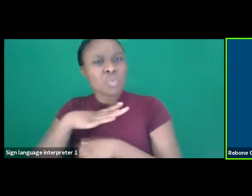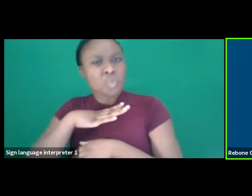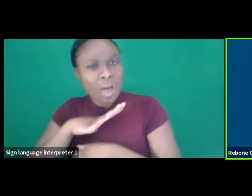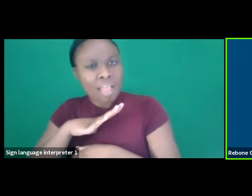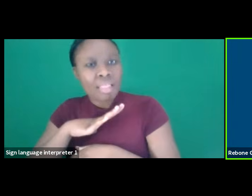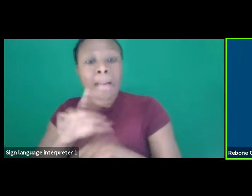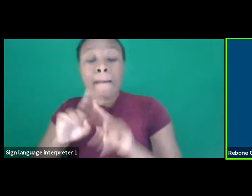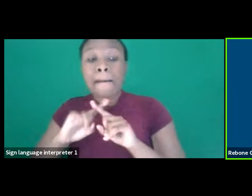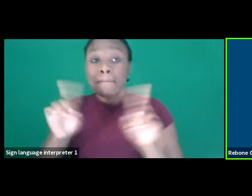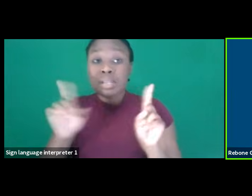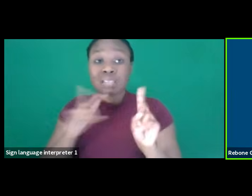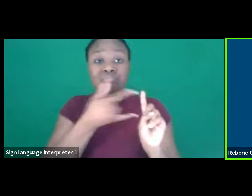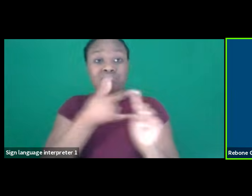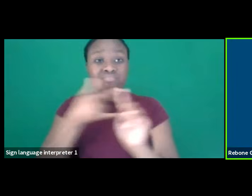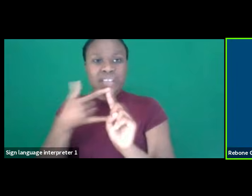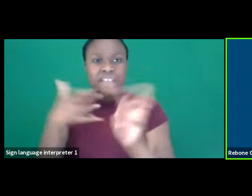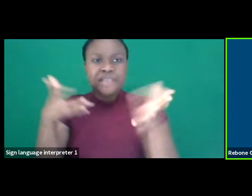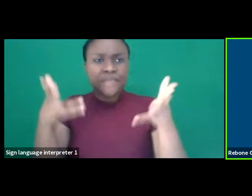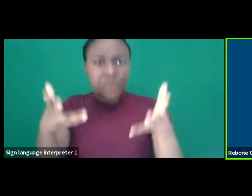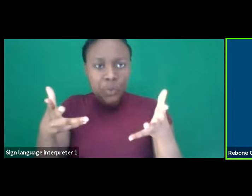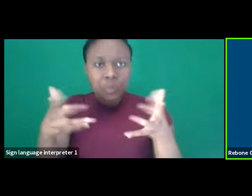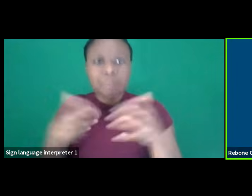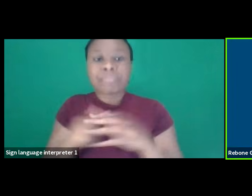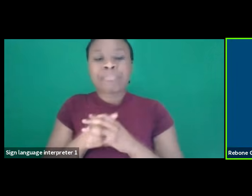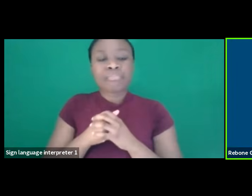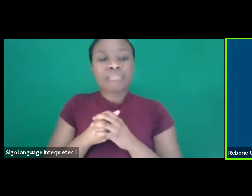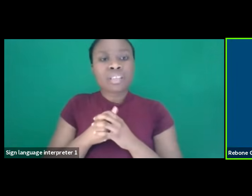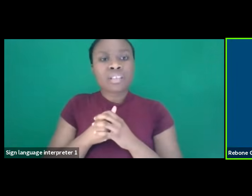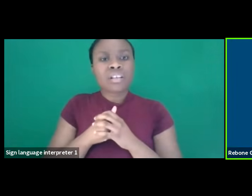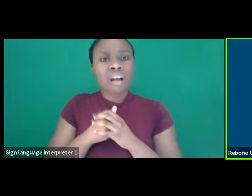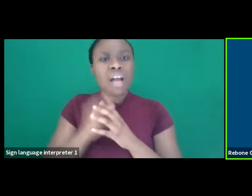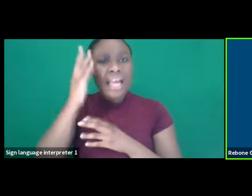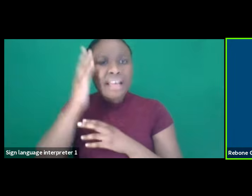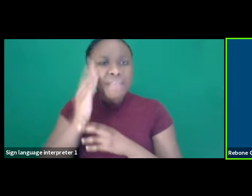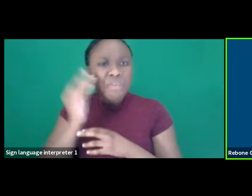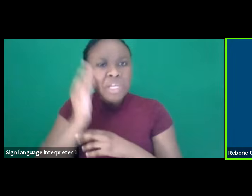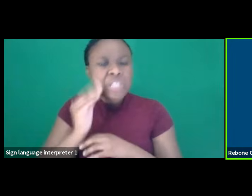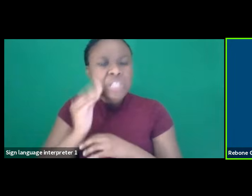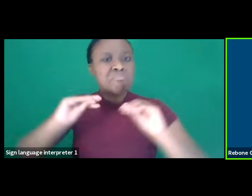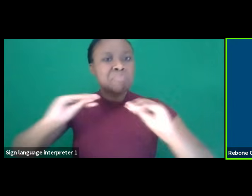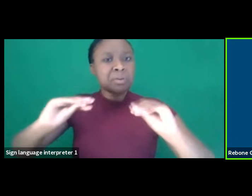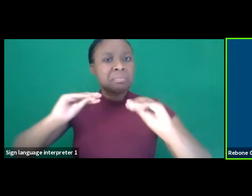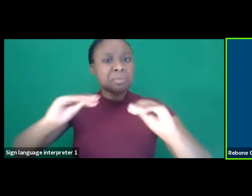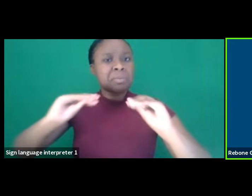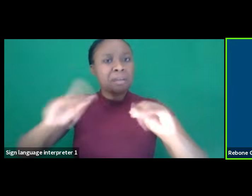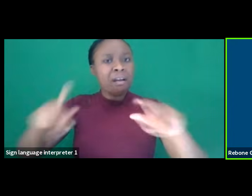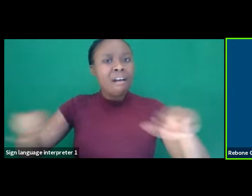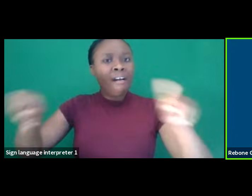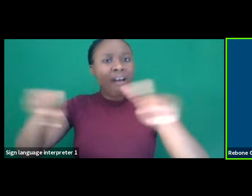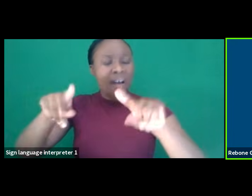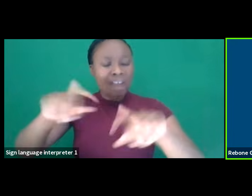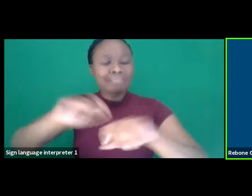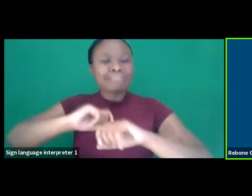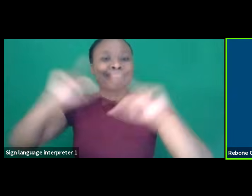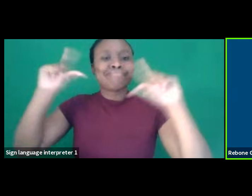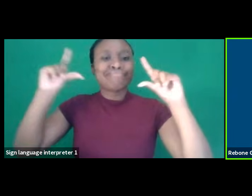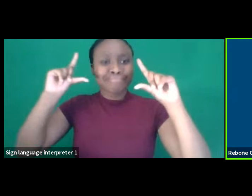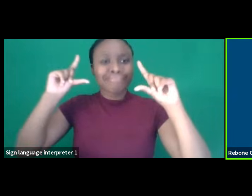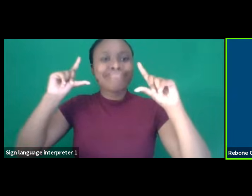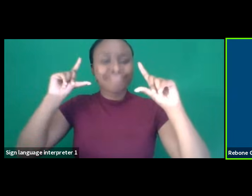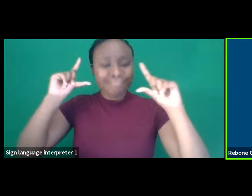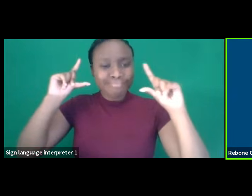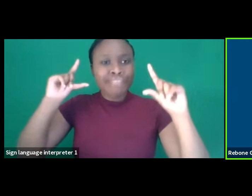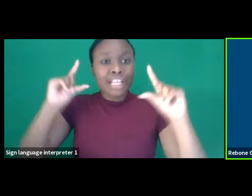this webinar is to create spaces for information exchange, as we have done, to get feedback from you on